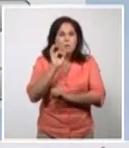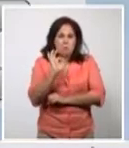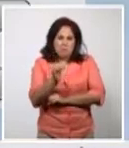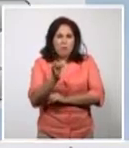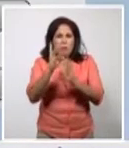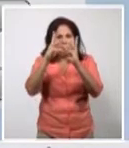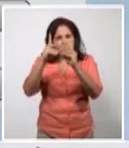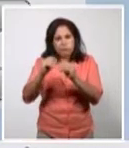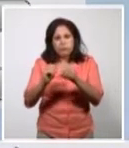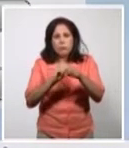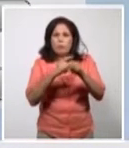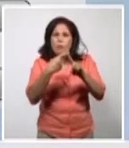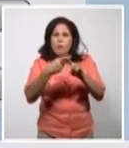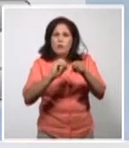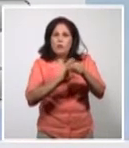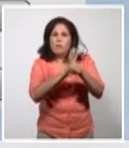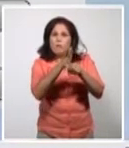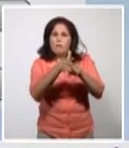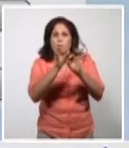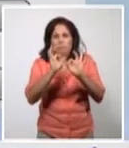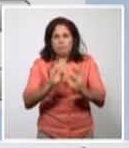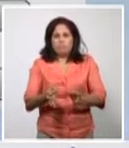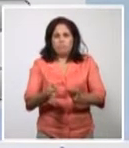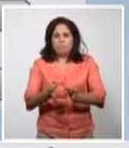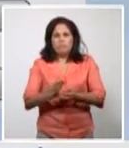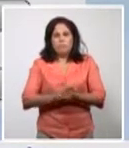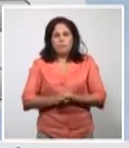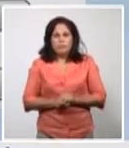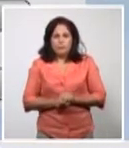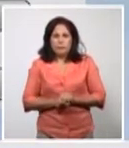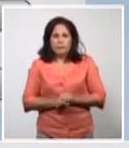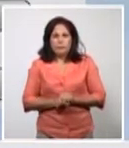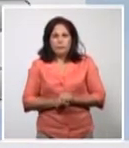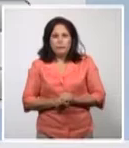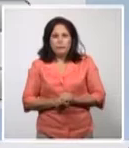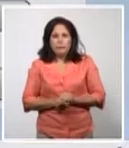2.33% of the samples processed in our country.